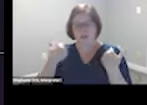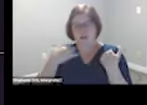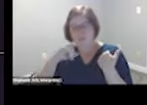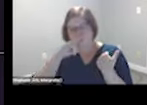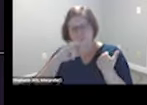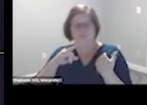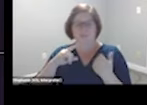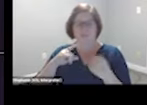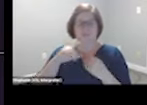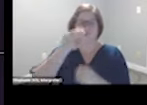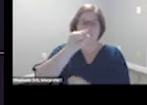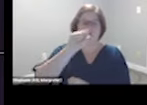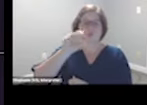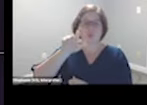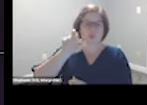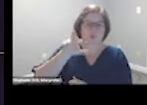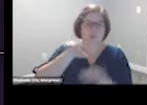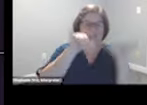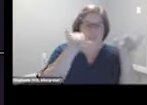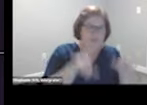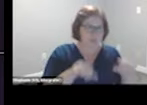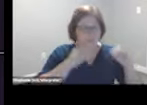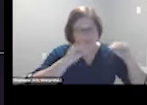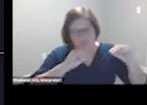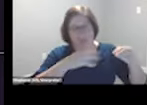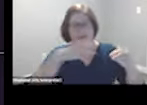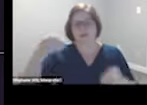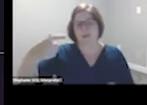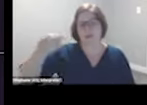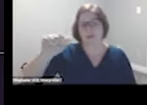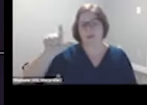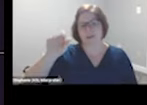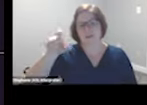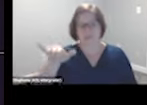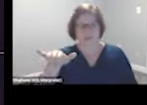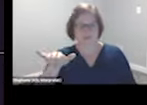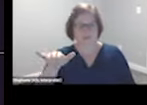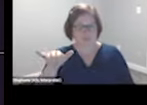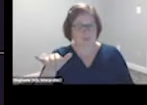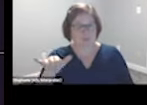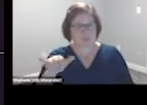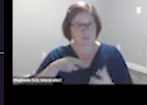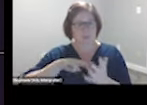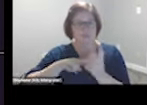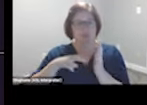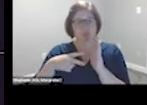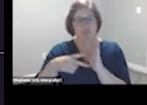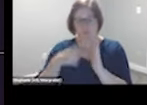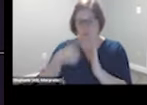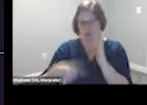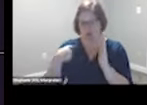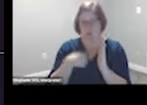to galaxies and building up all these concepts from basically the ground up. So dealing with what we can see from the